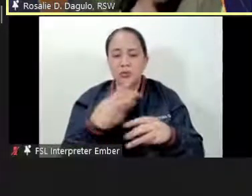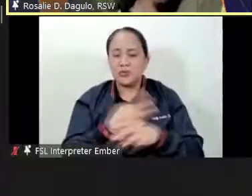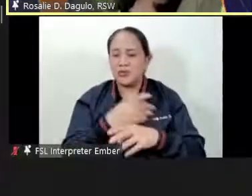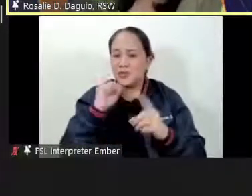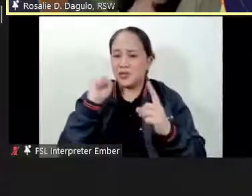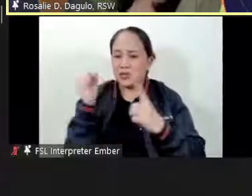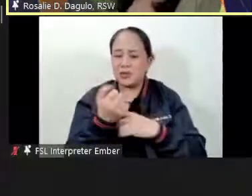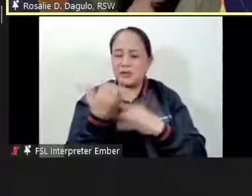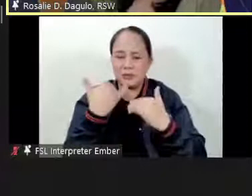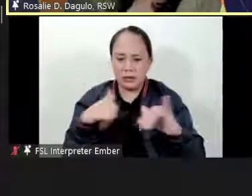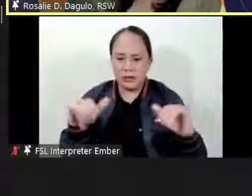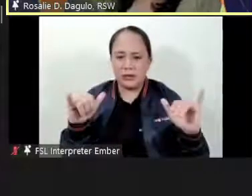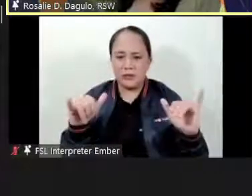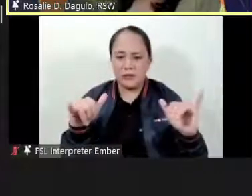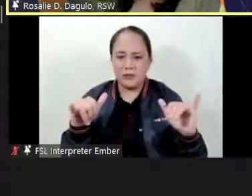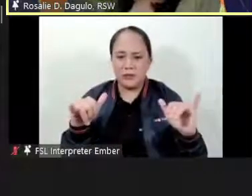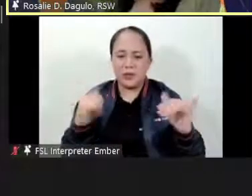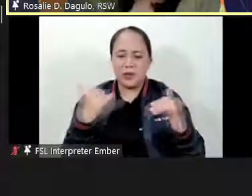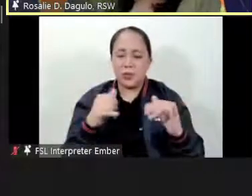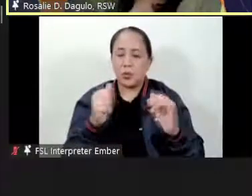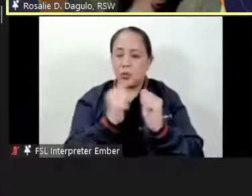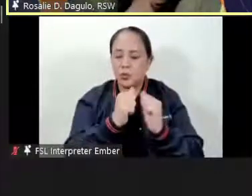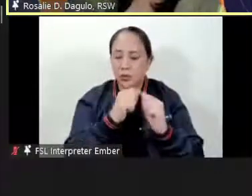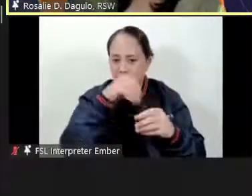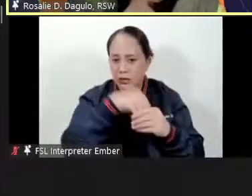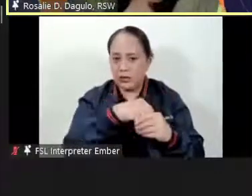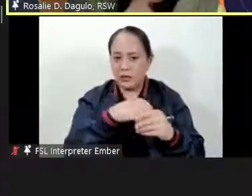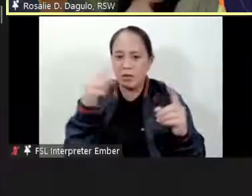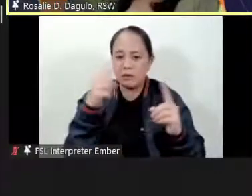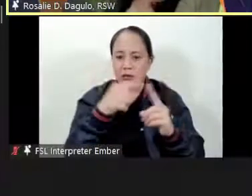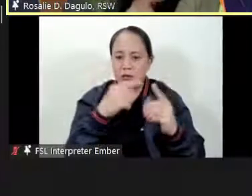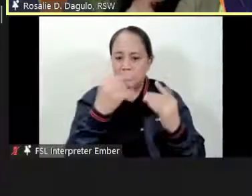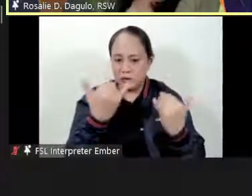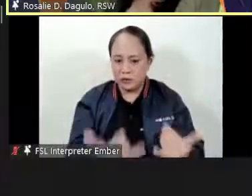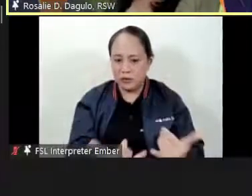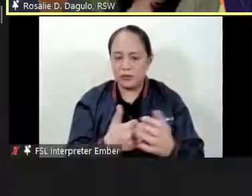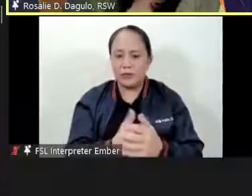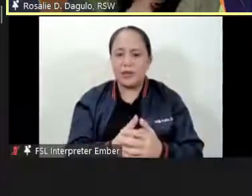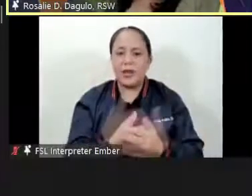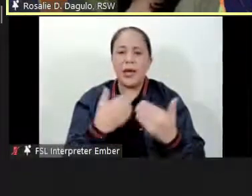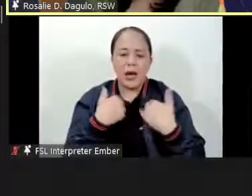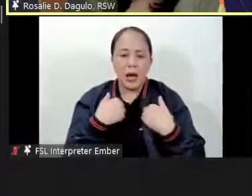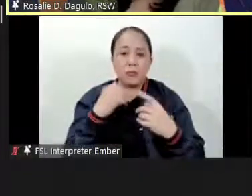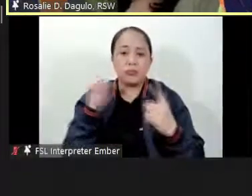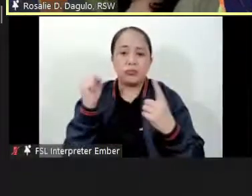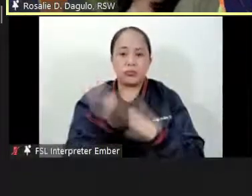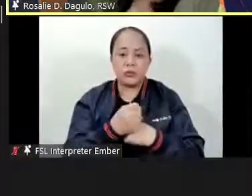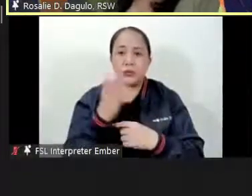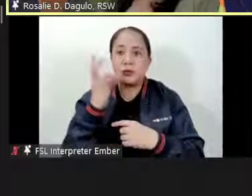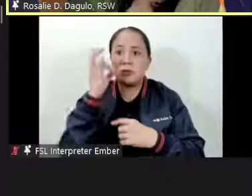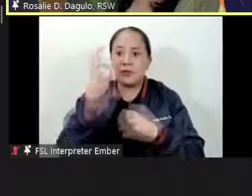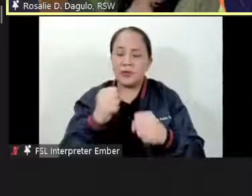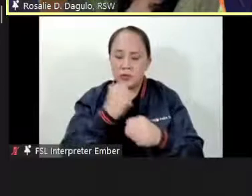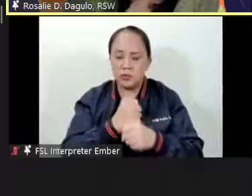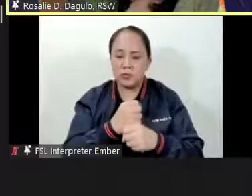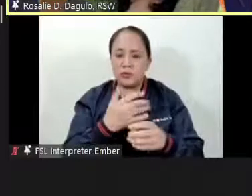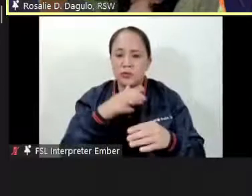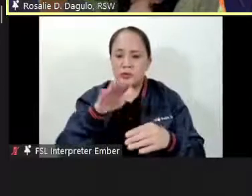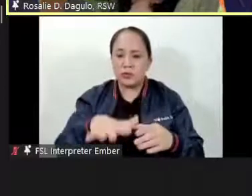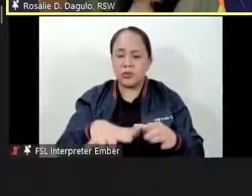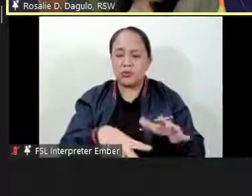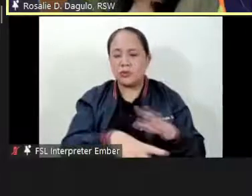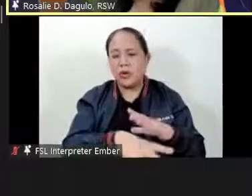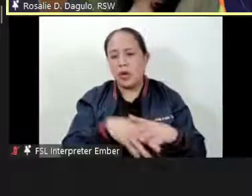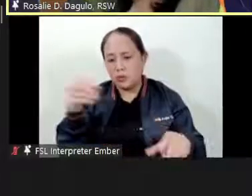are still with the facilities until this time. There is a case that took 7 years before the child was